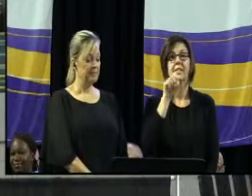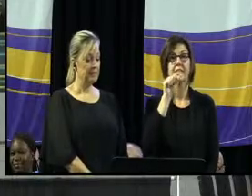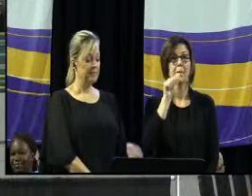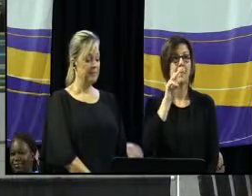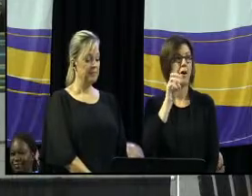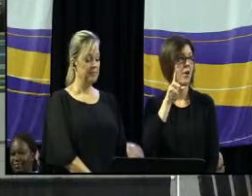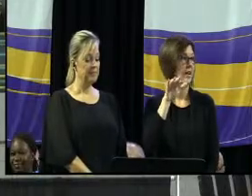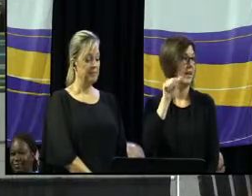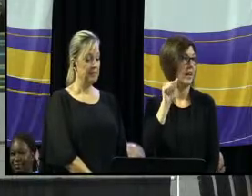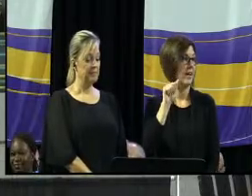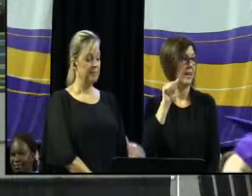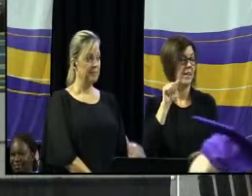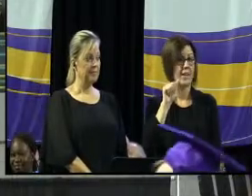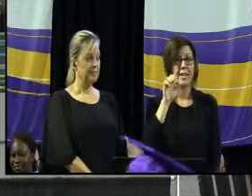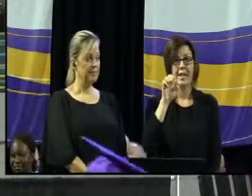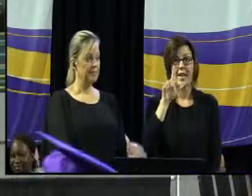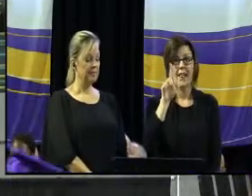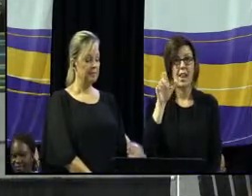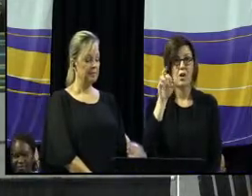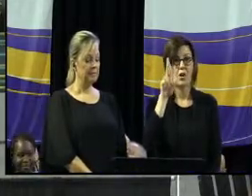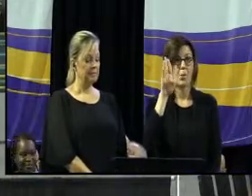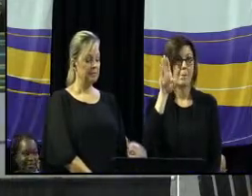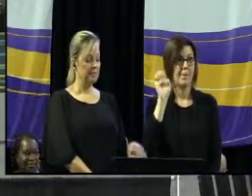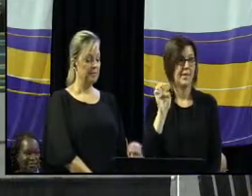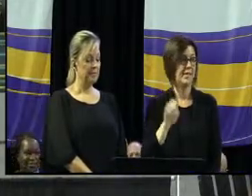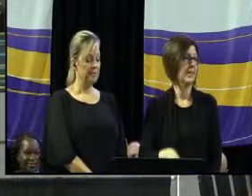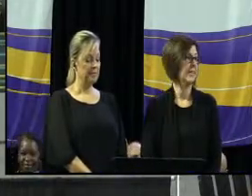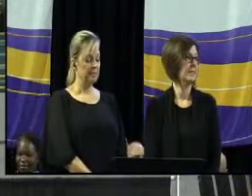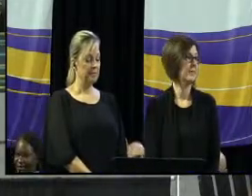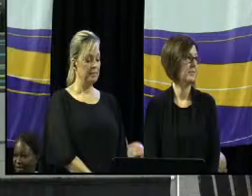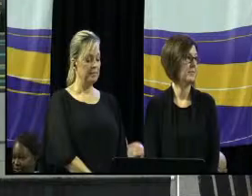Samaria Lania Ellerby.